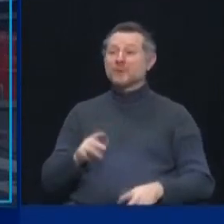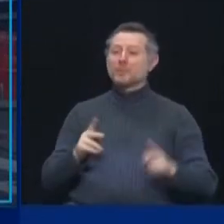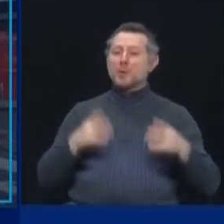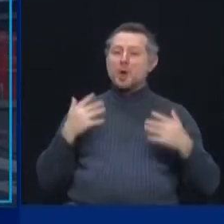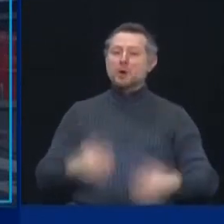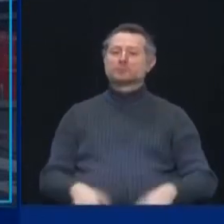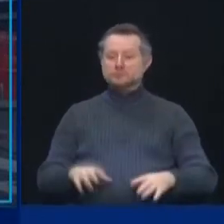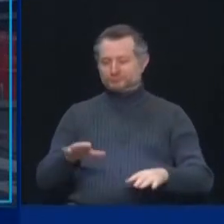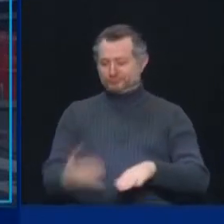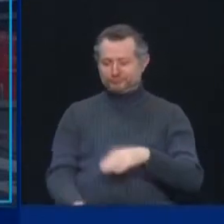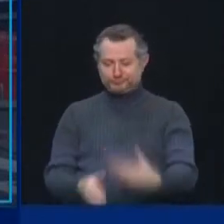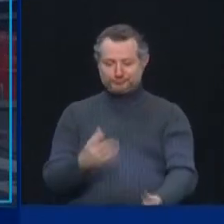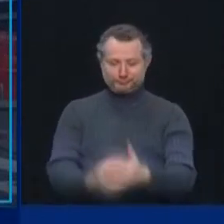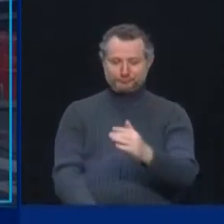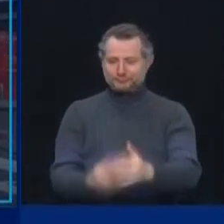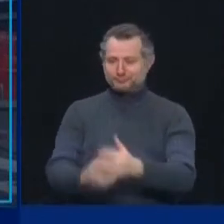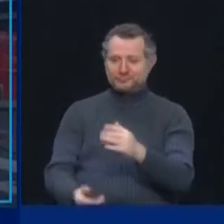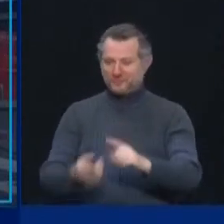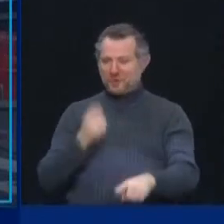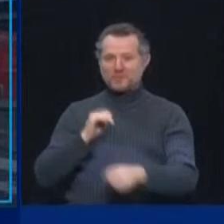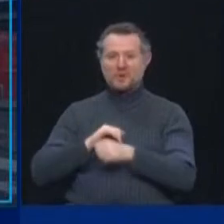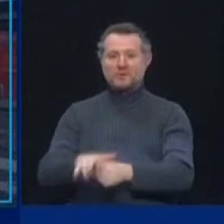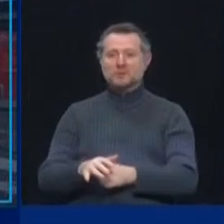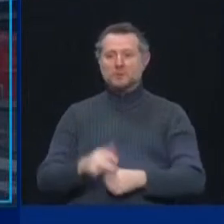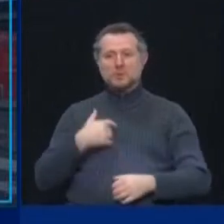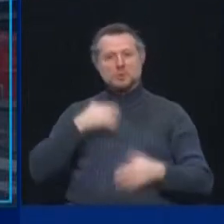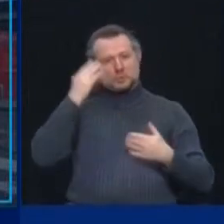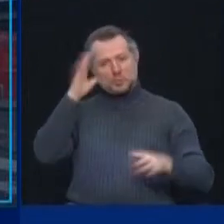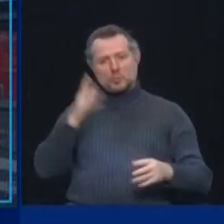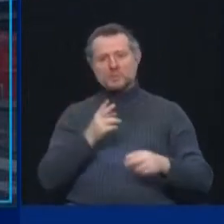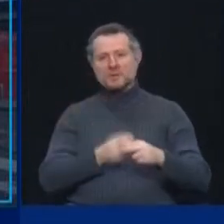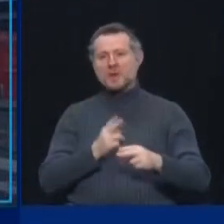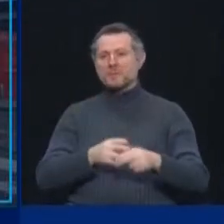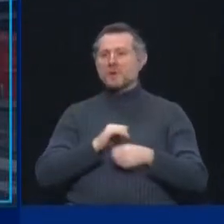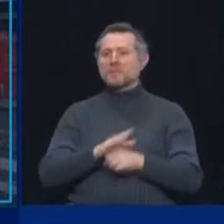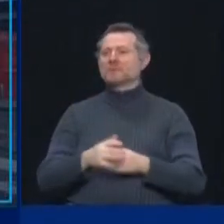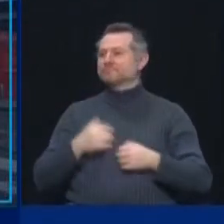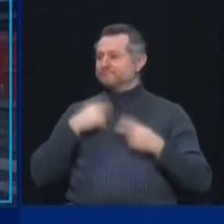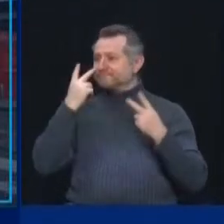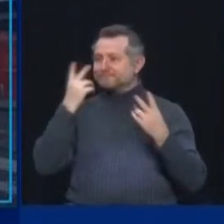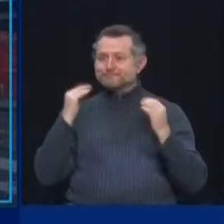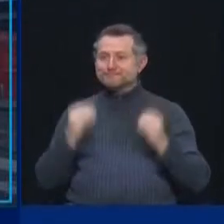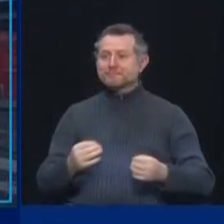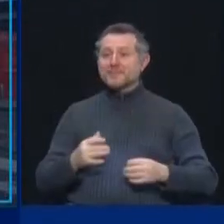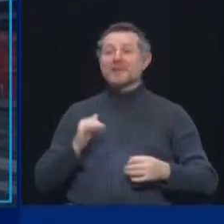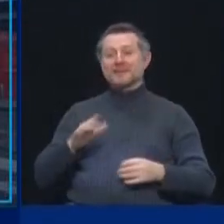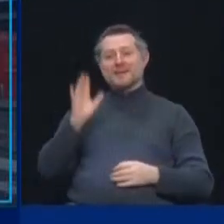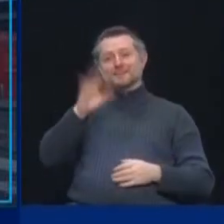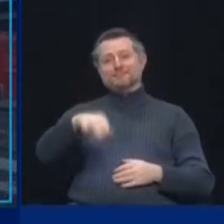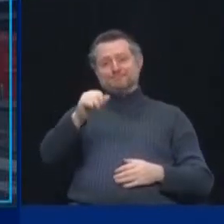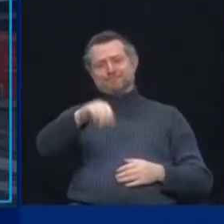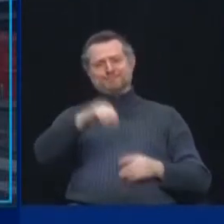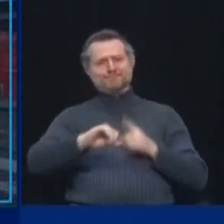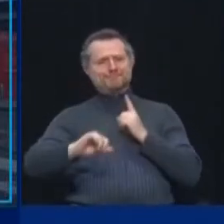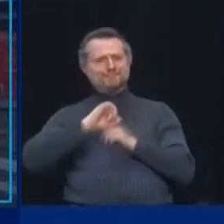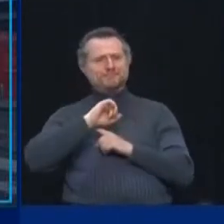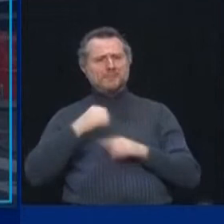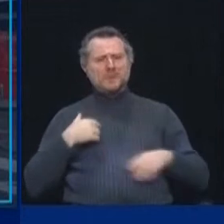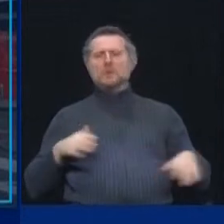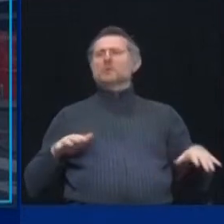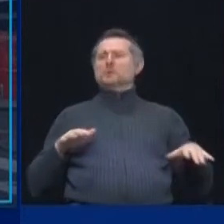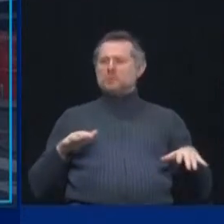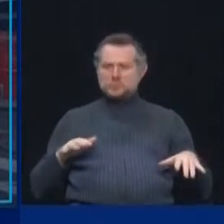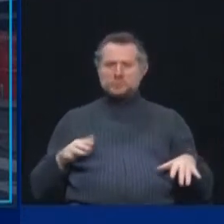what it was. Yes, it hit us hard. And yes, we paid a price. But